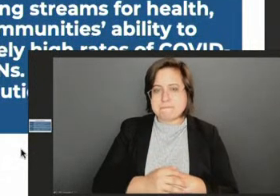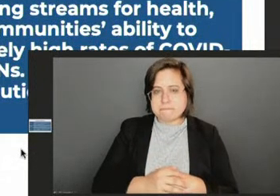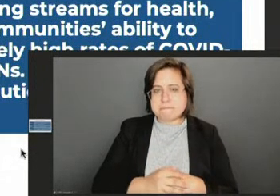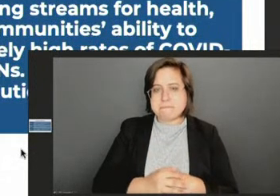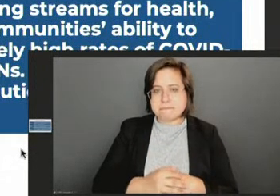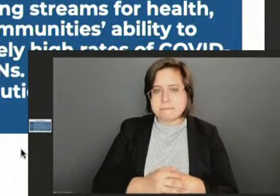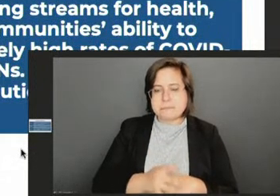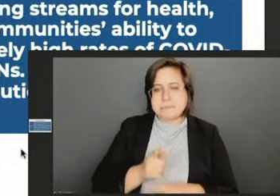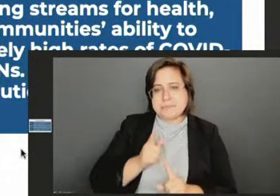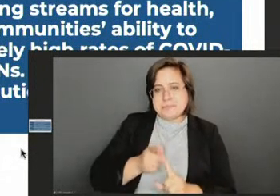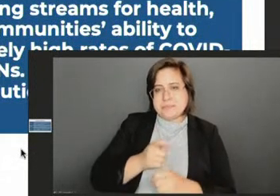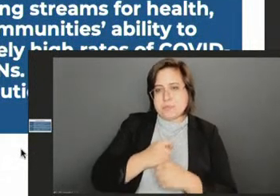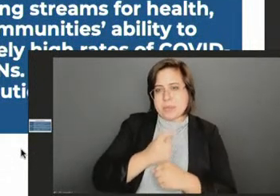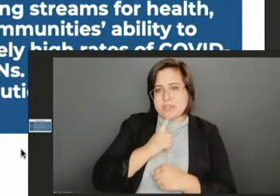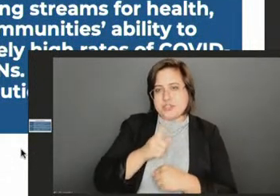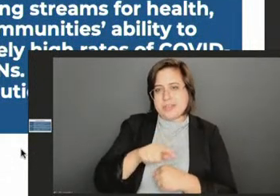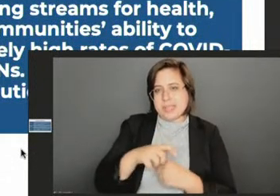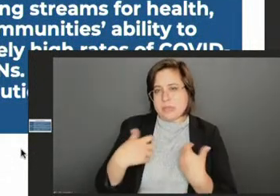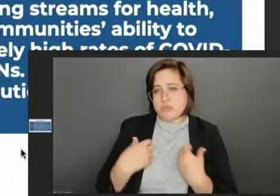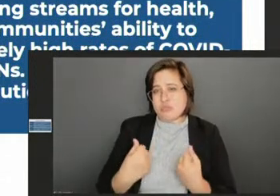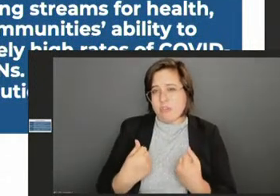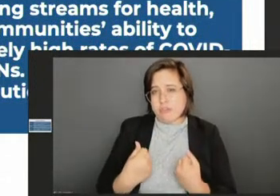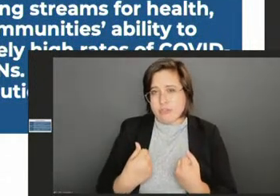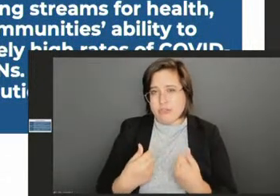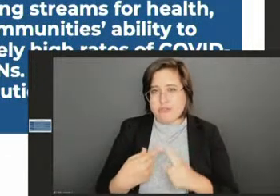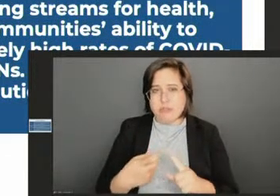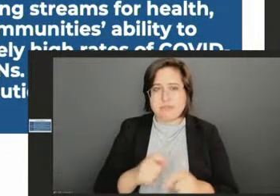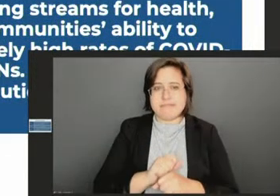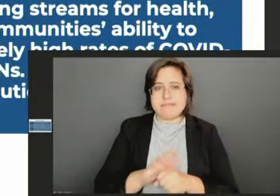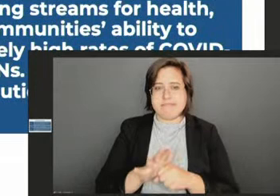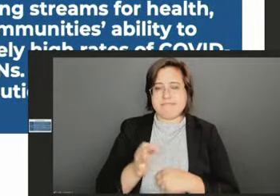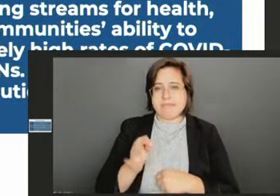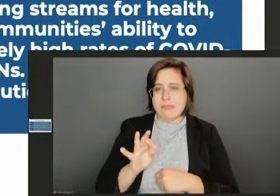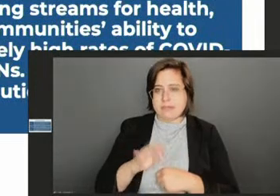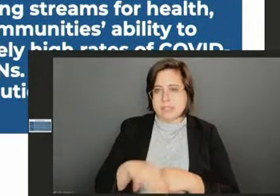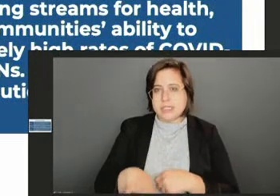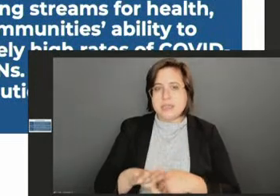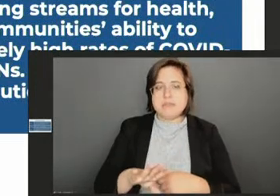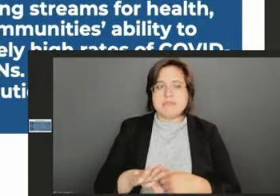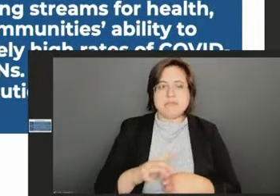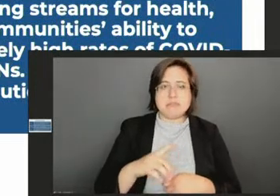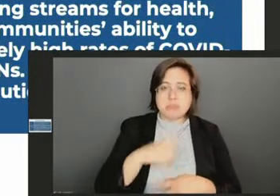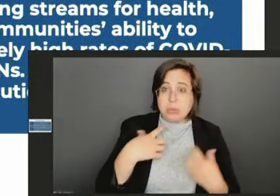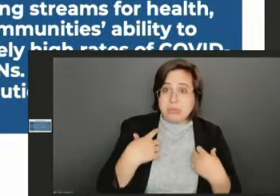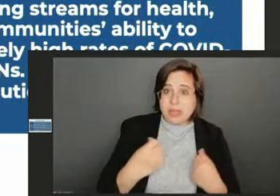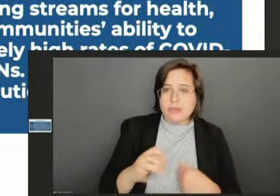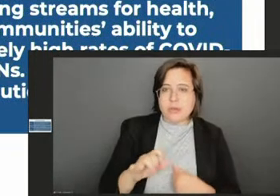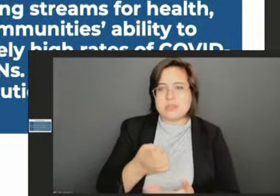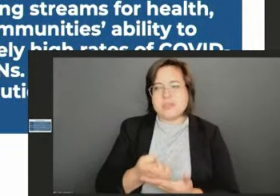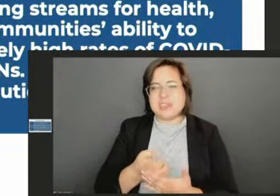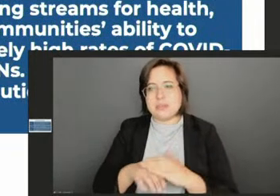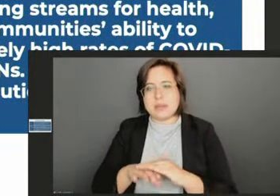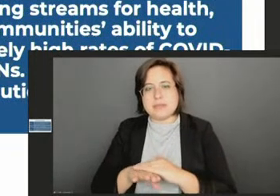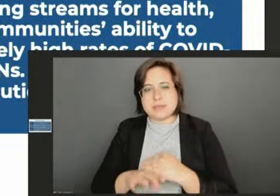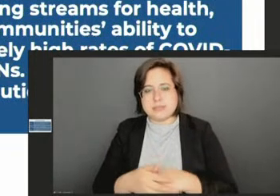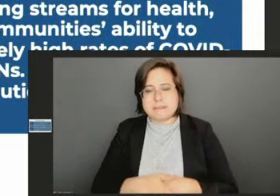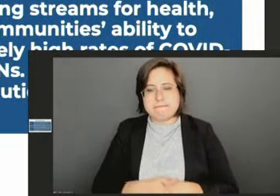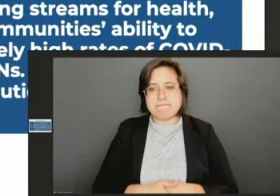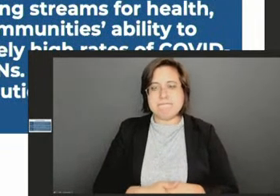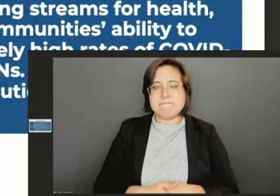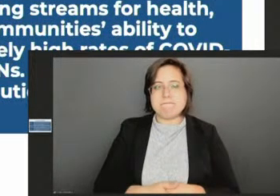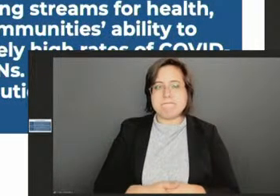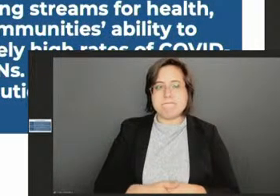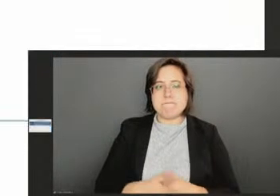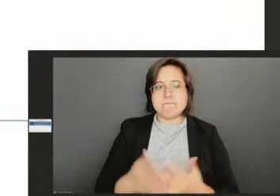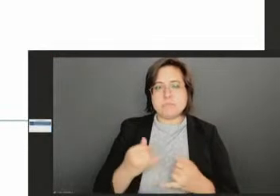they're able to recover from COVID pandemic, both in terms of public health and the economic access. Can we go to